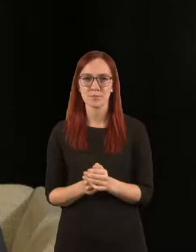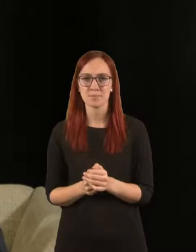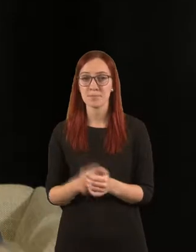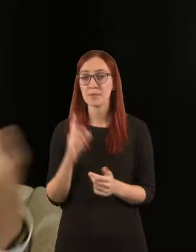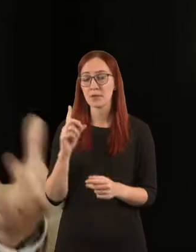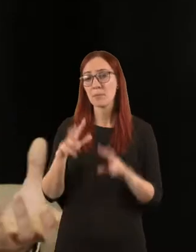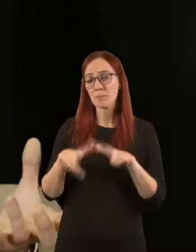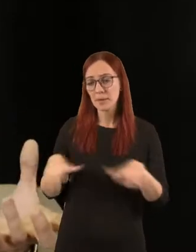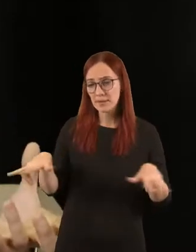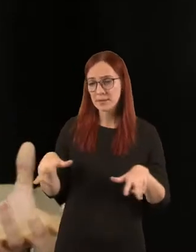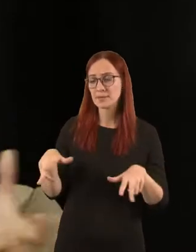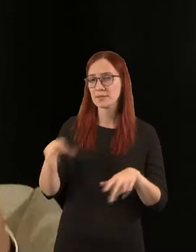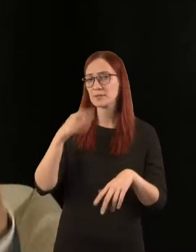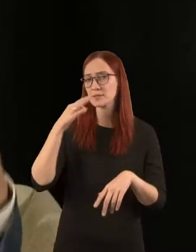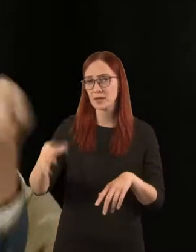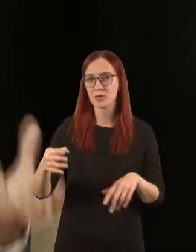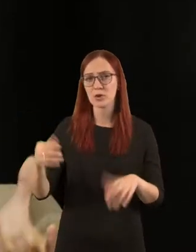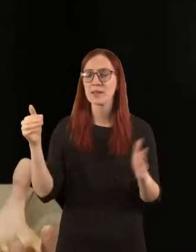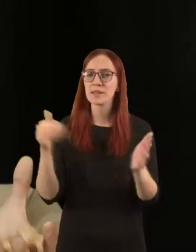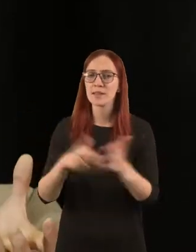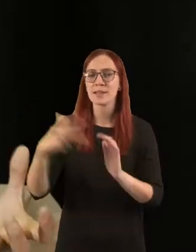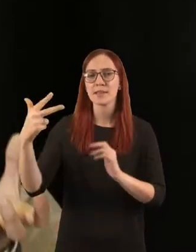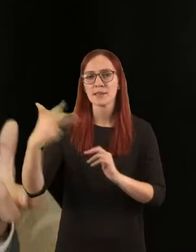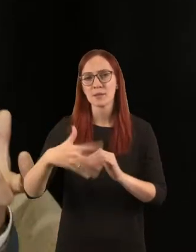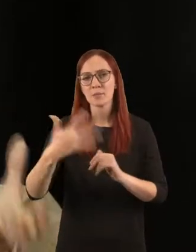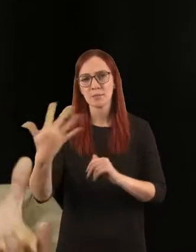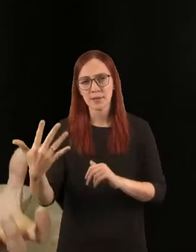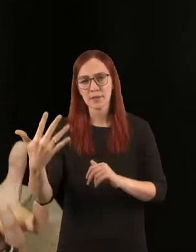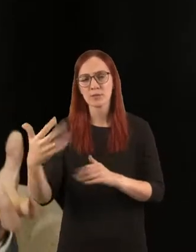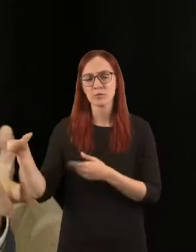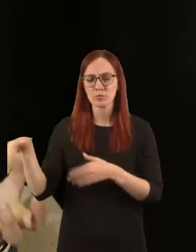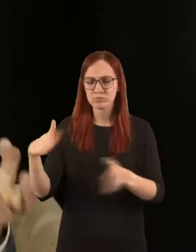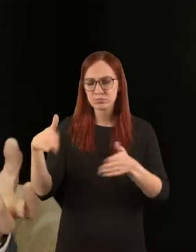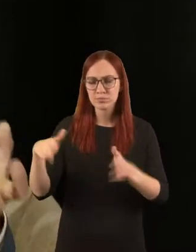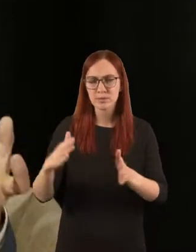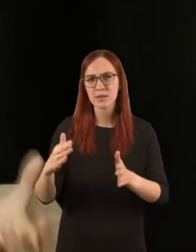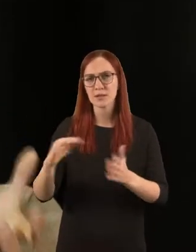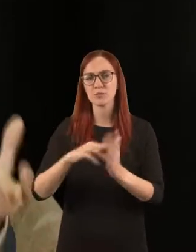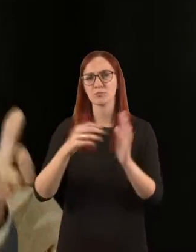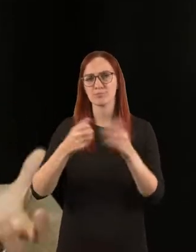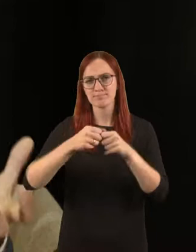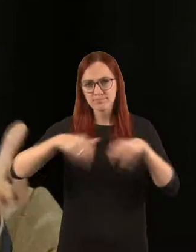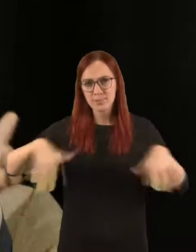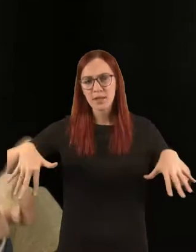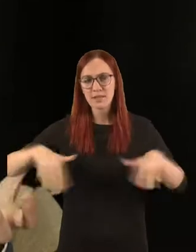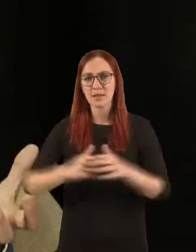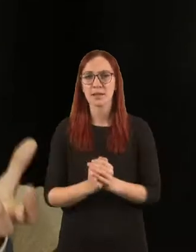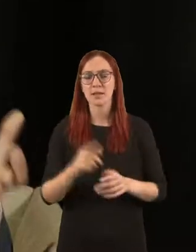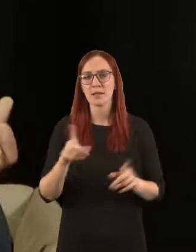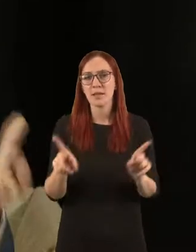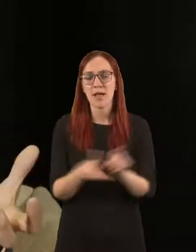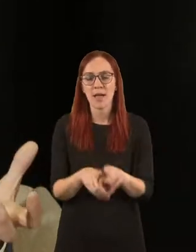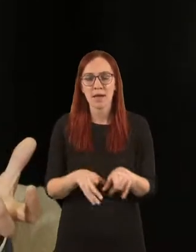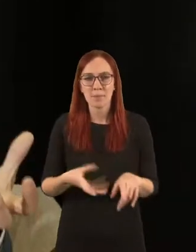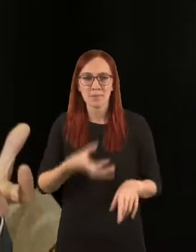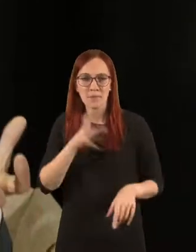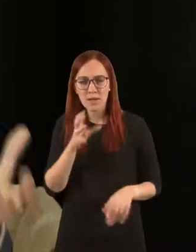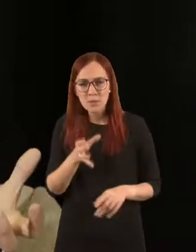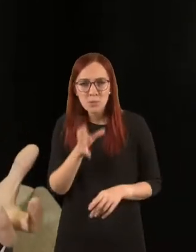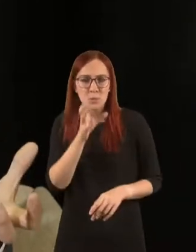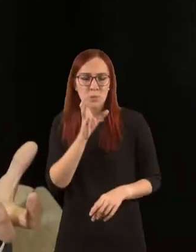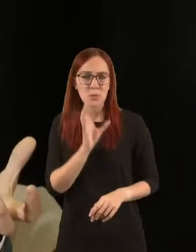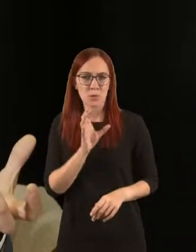that there's a lack of consistent planning. Well, the minister said that they have a transport